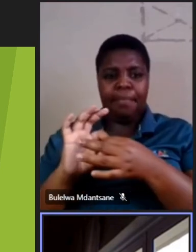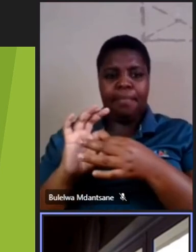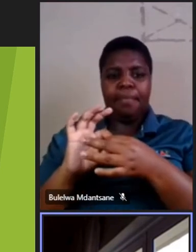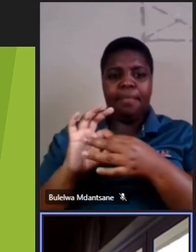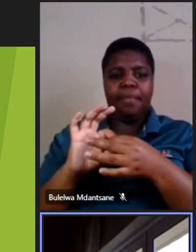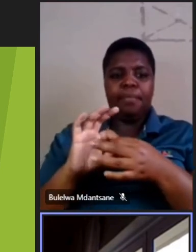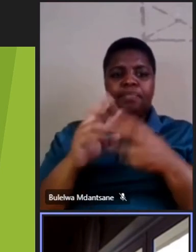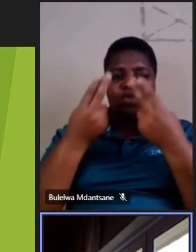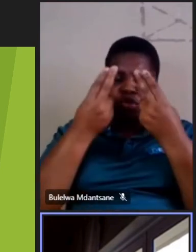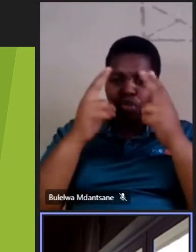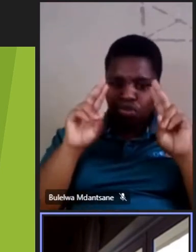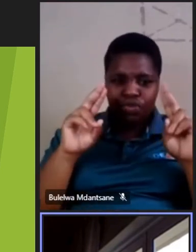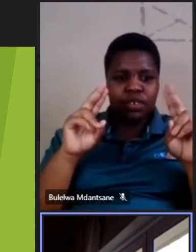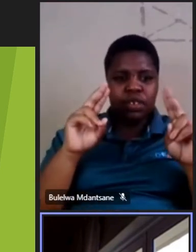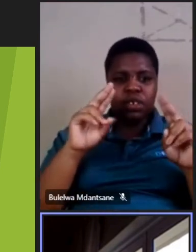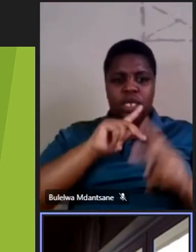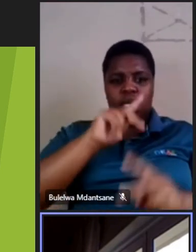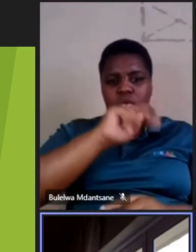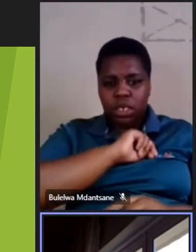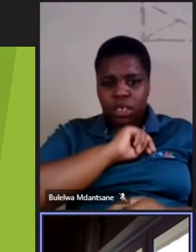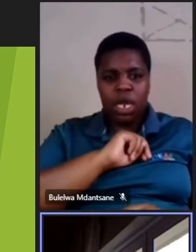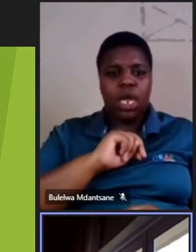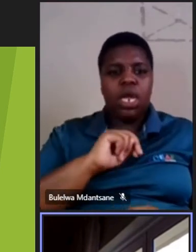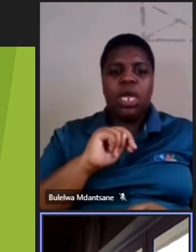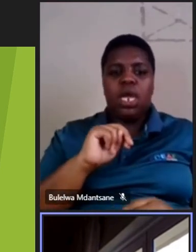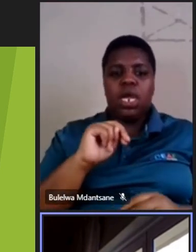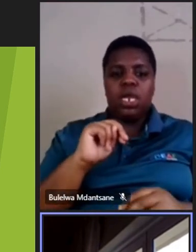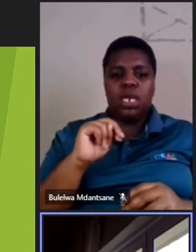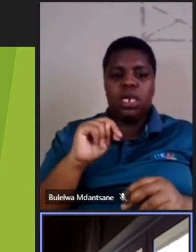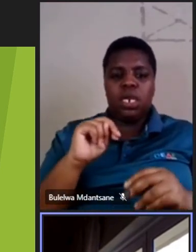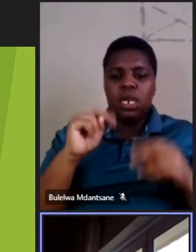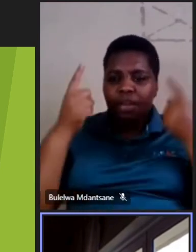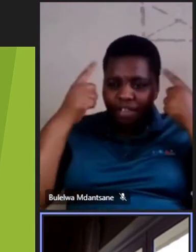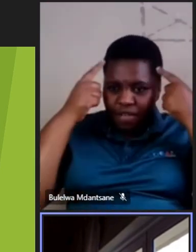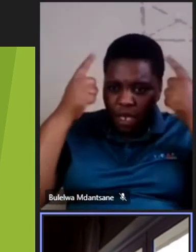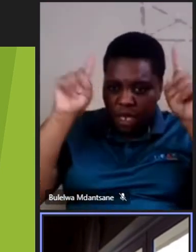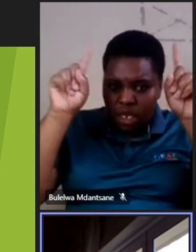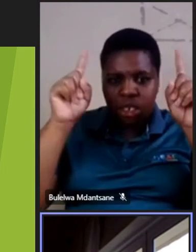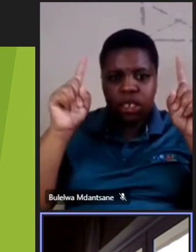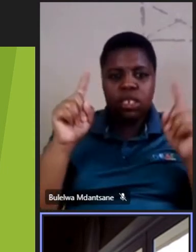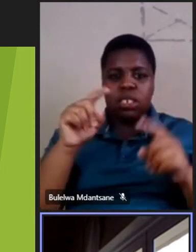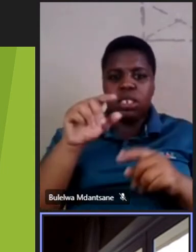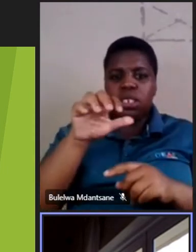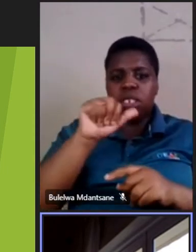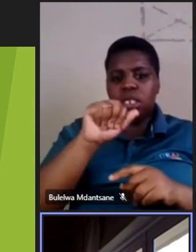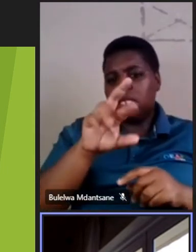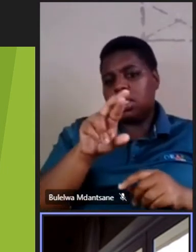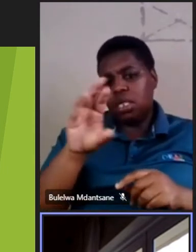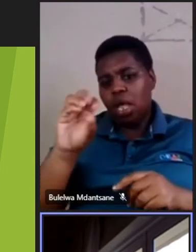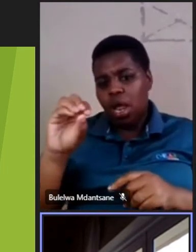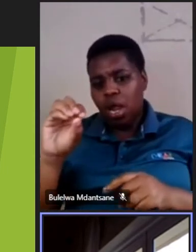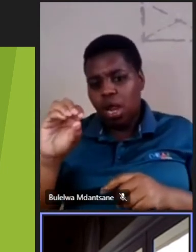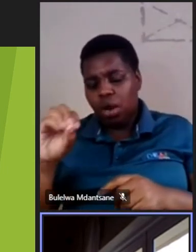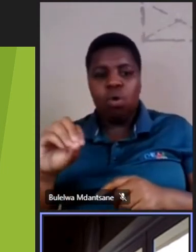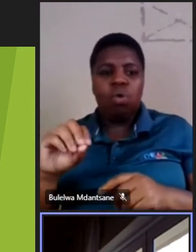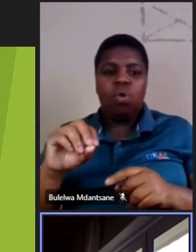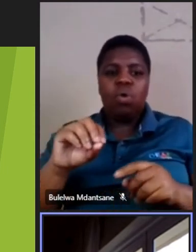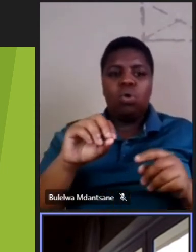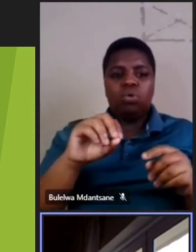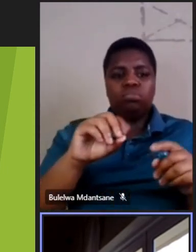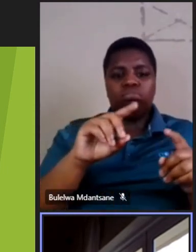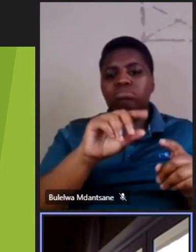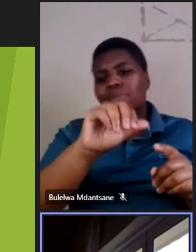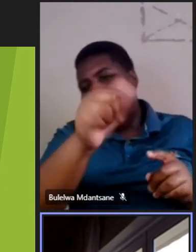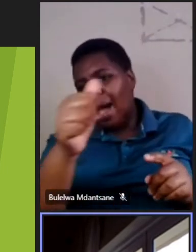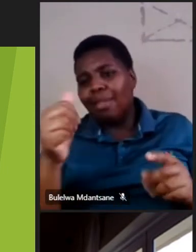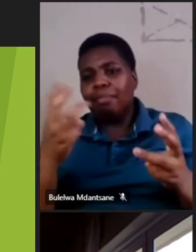University of KwaZulu-Natal, Wits University, ARC, and all other contributors